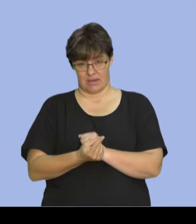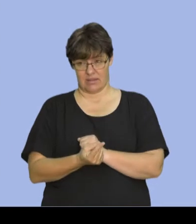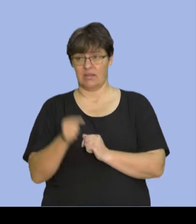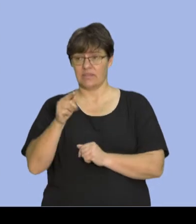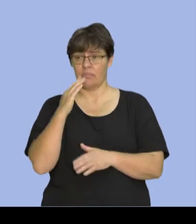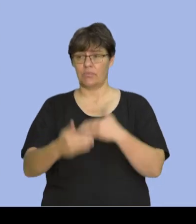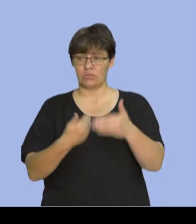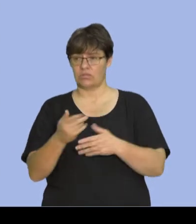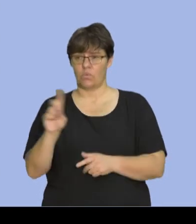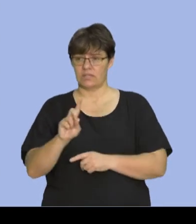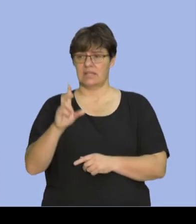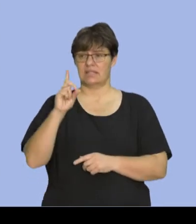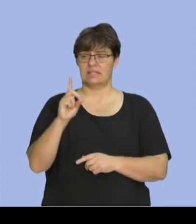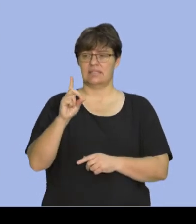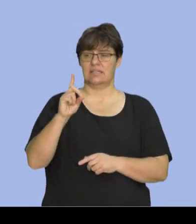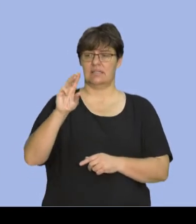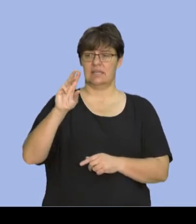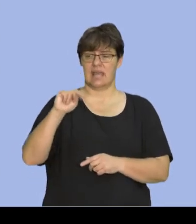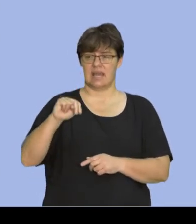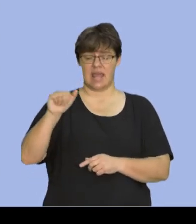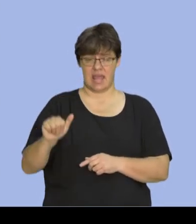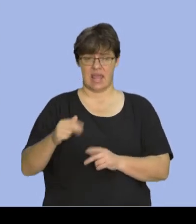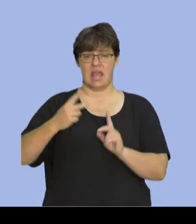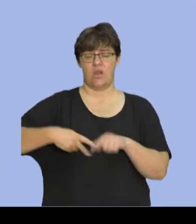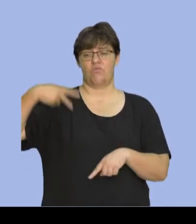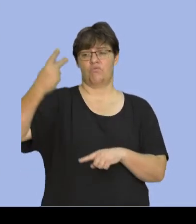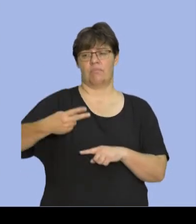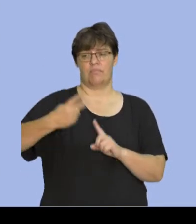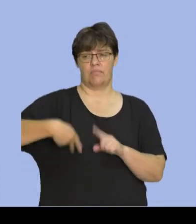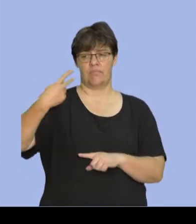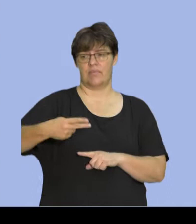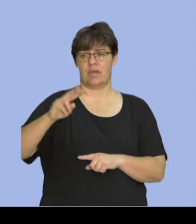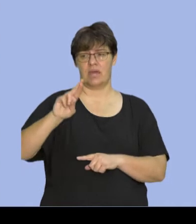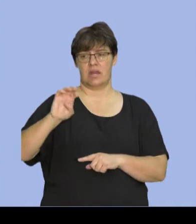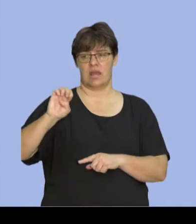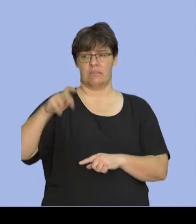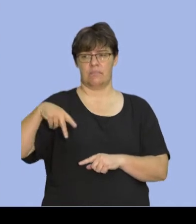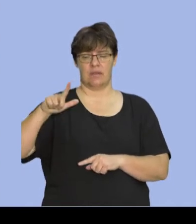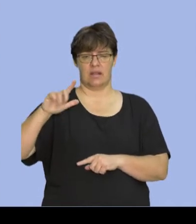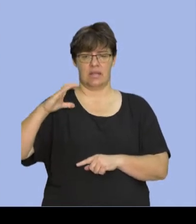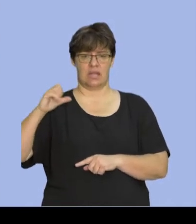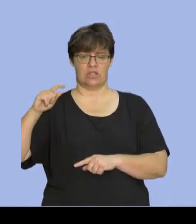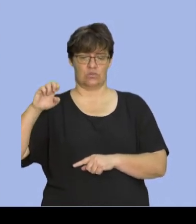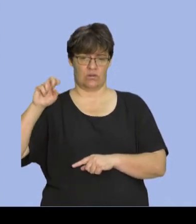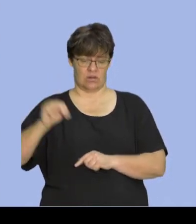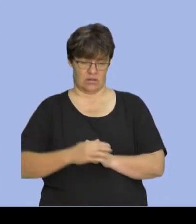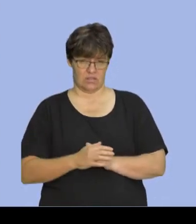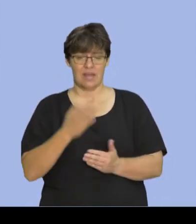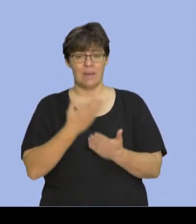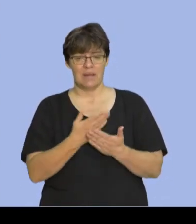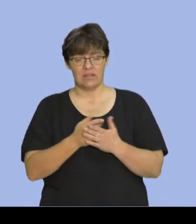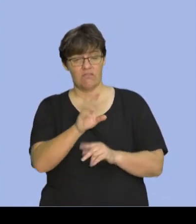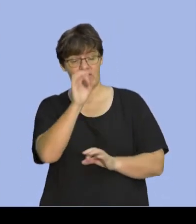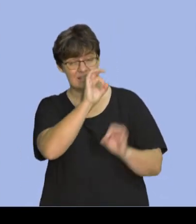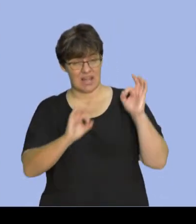process as DNA replication. So interphase is identified with the ability of the cell